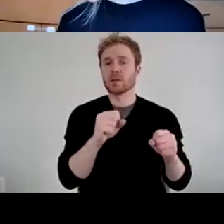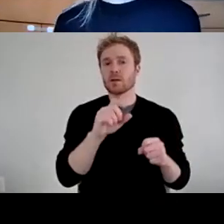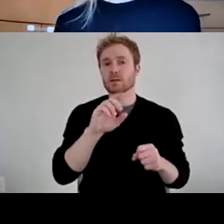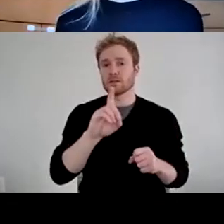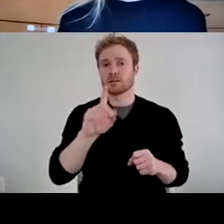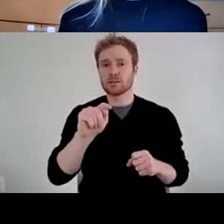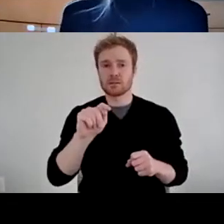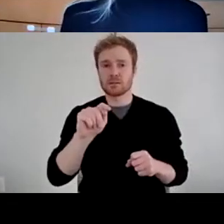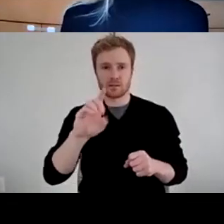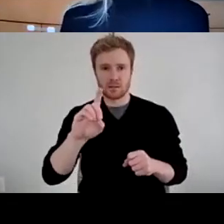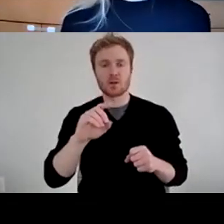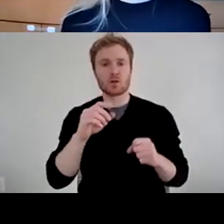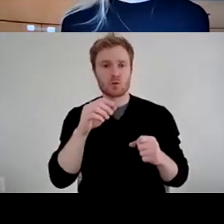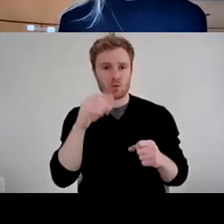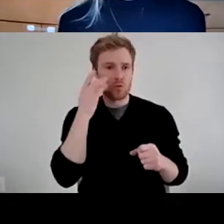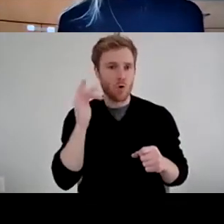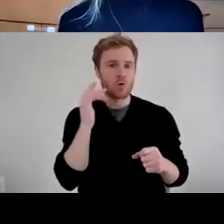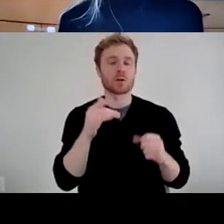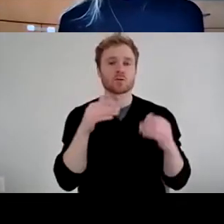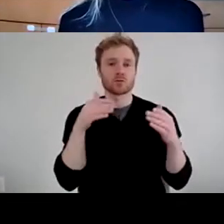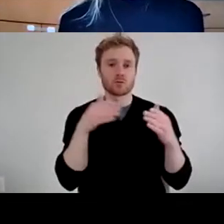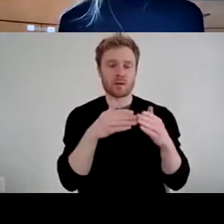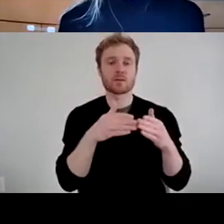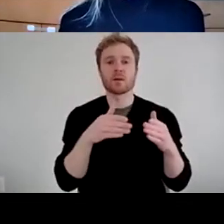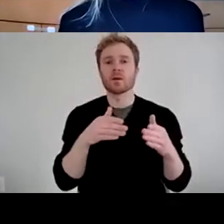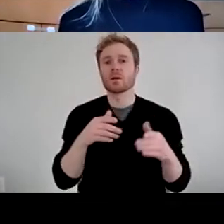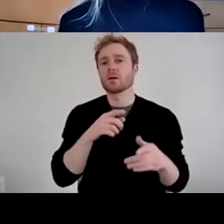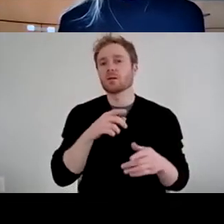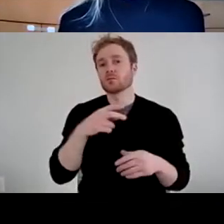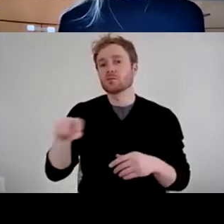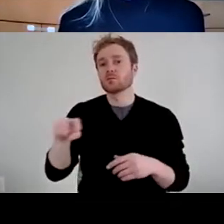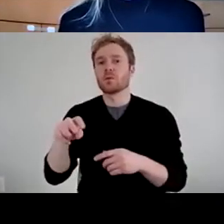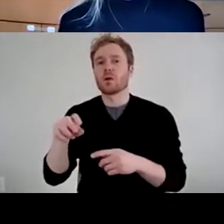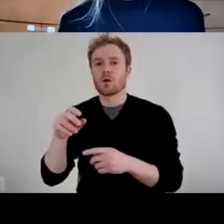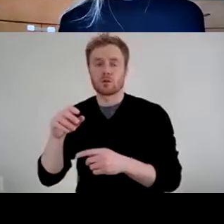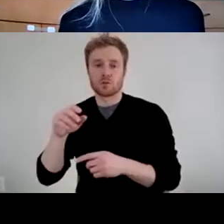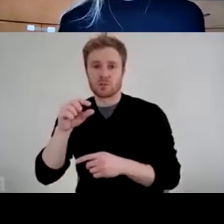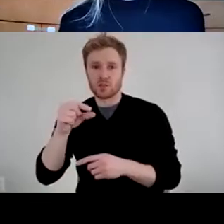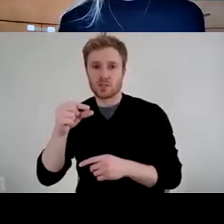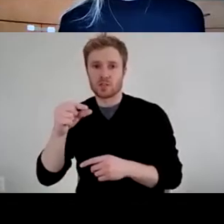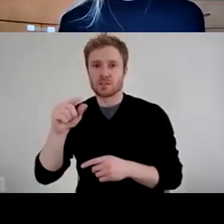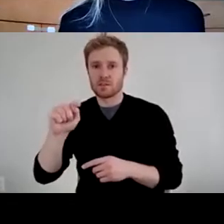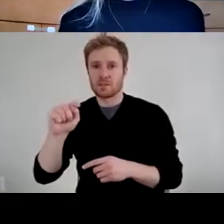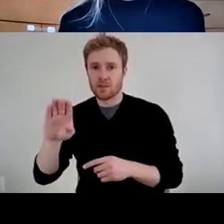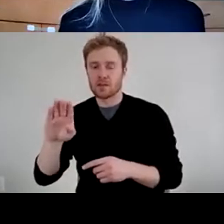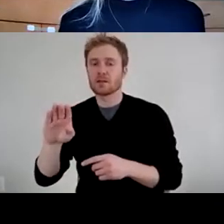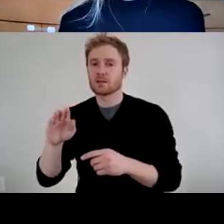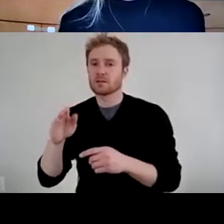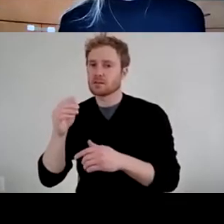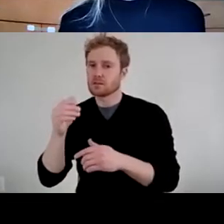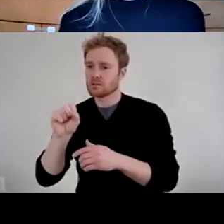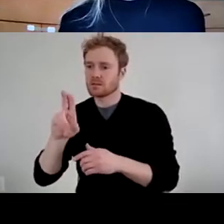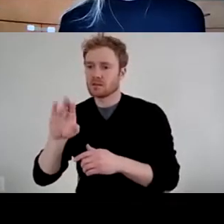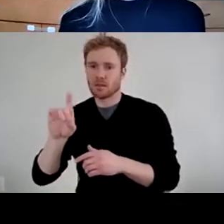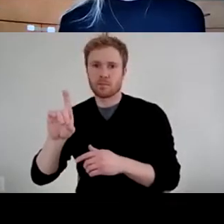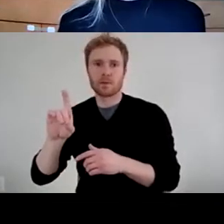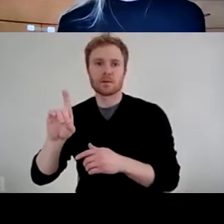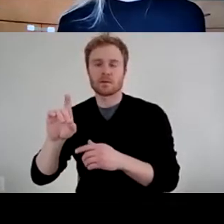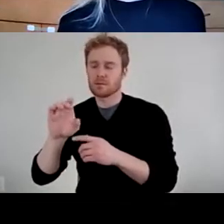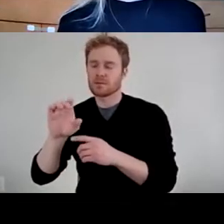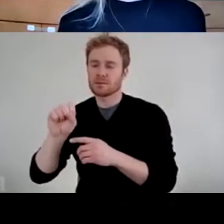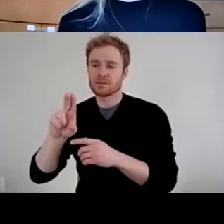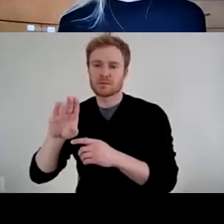Meyer, Unkovich, and Scott on behalf of 429 Forbes for the transfer of development rights involving